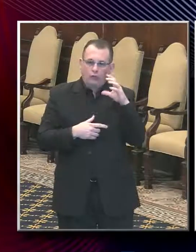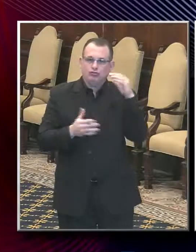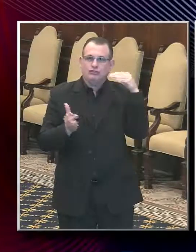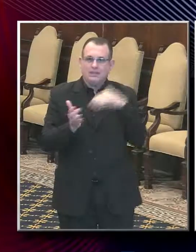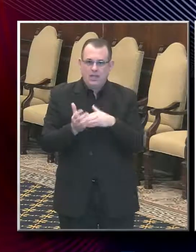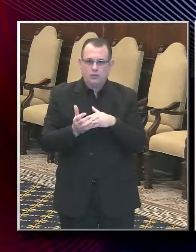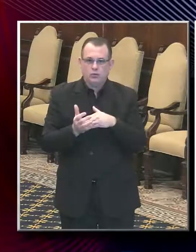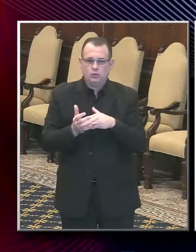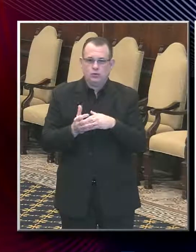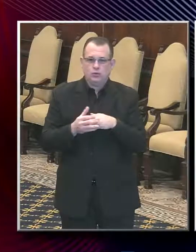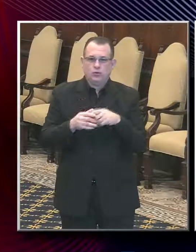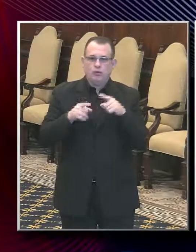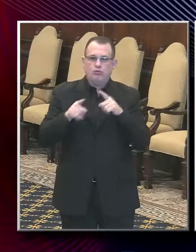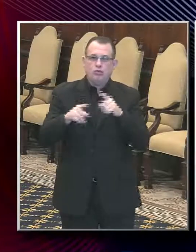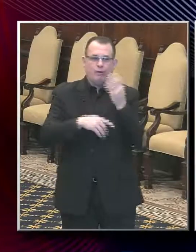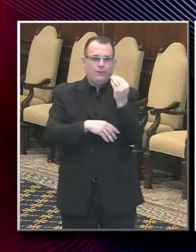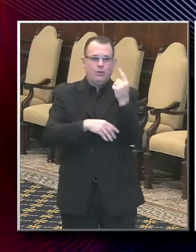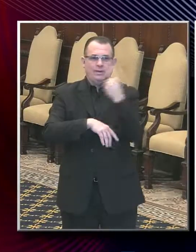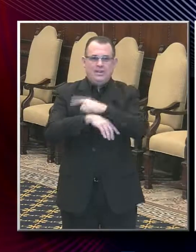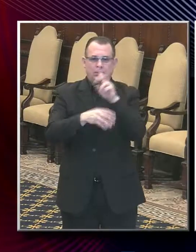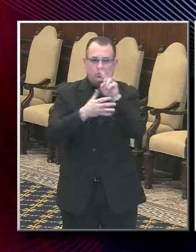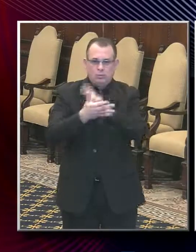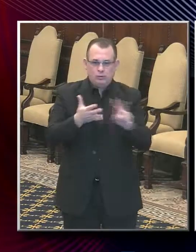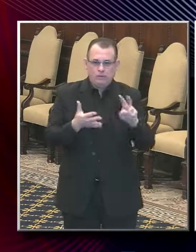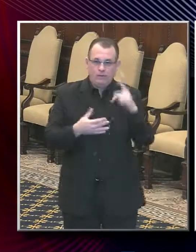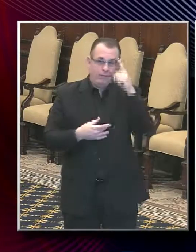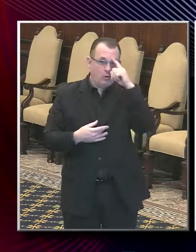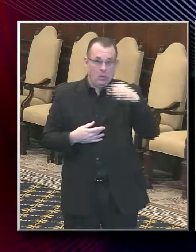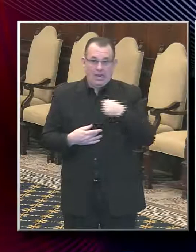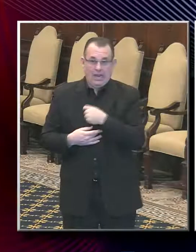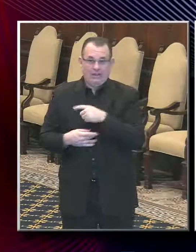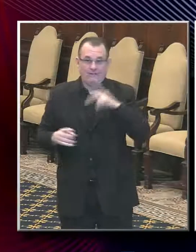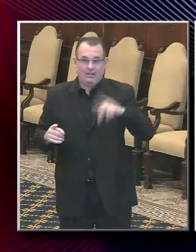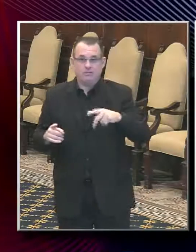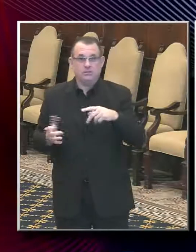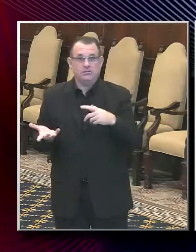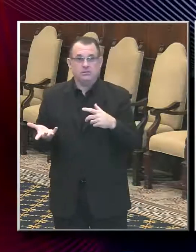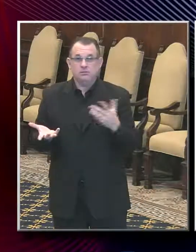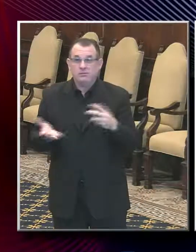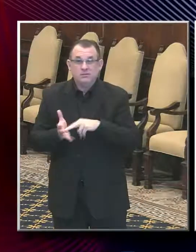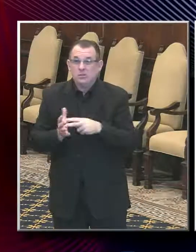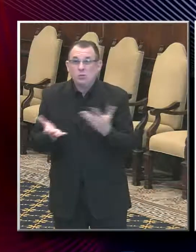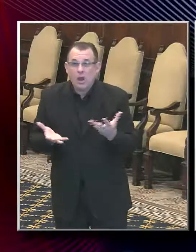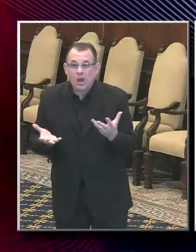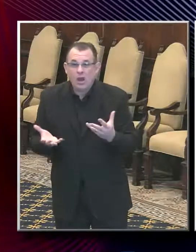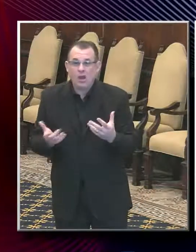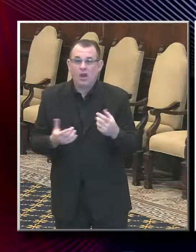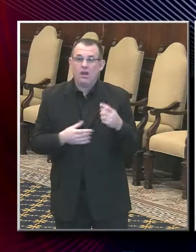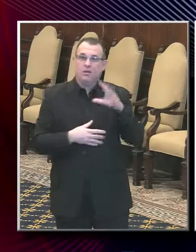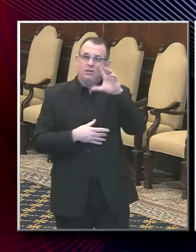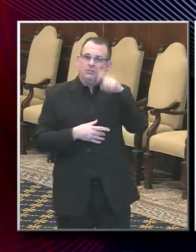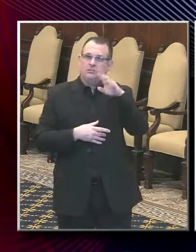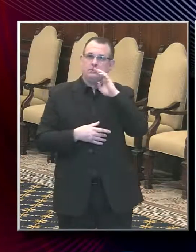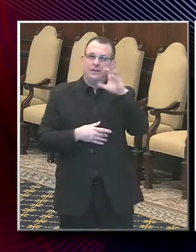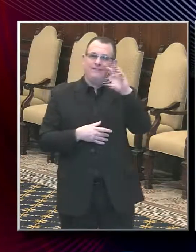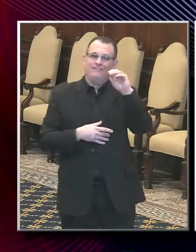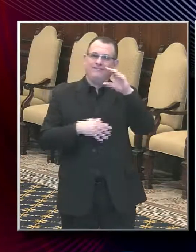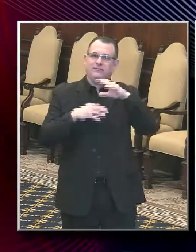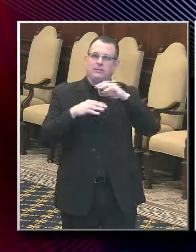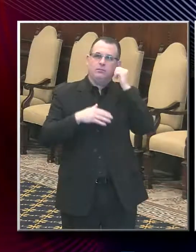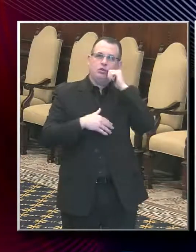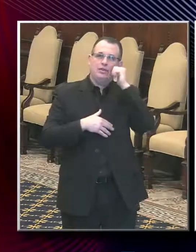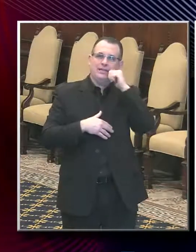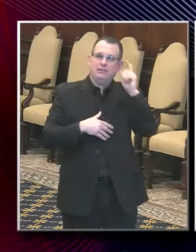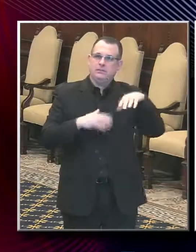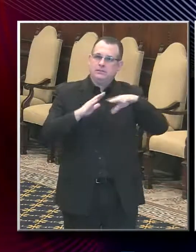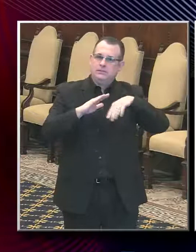to 50 cases per day in the city of Philadelphia. Okay, thank you. You good, Pat? Yes, thanks. All right, and seeing no